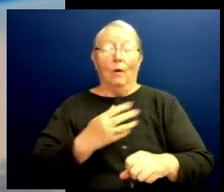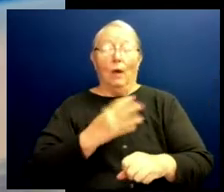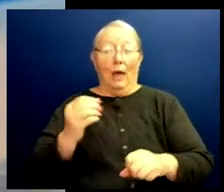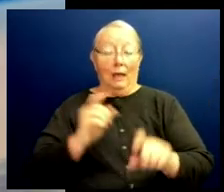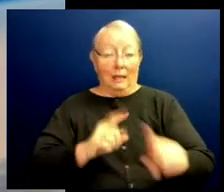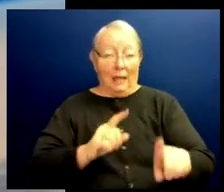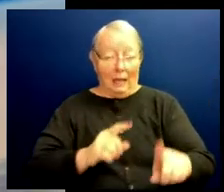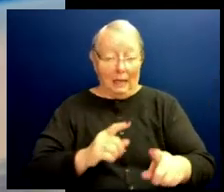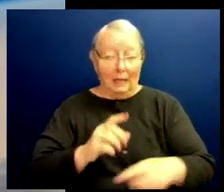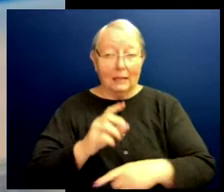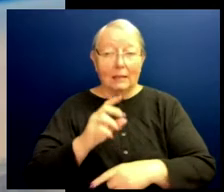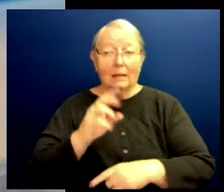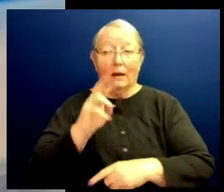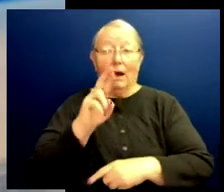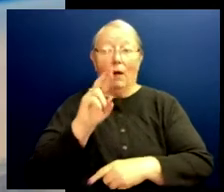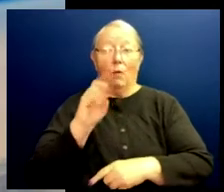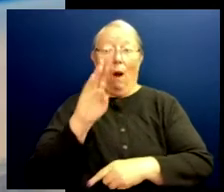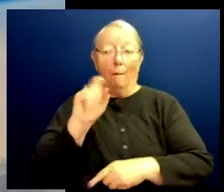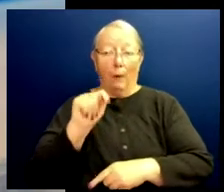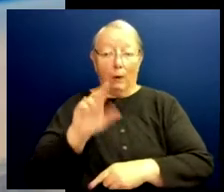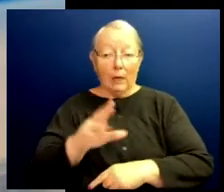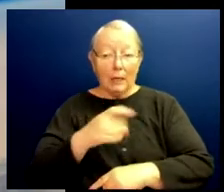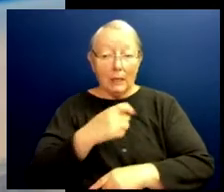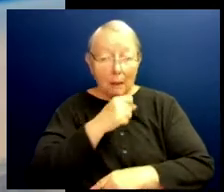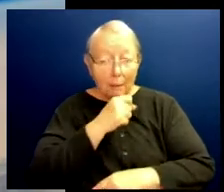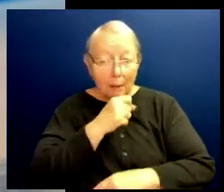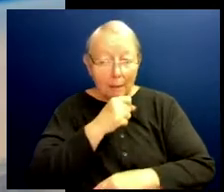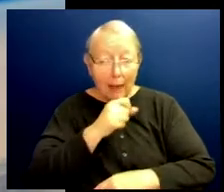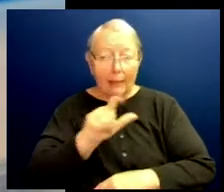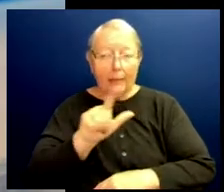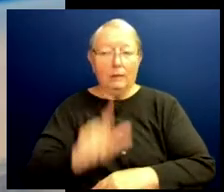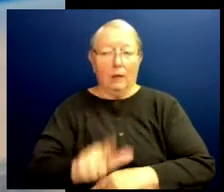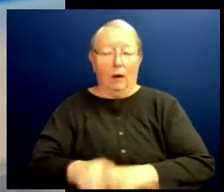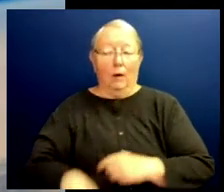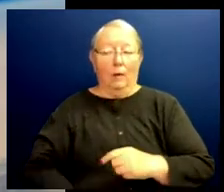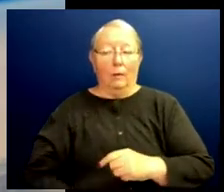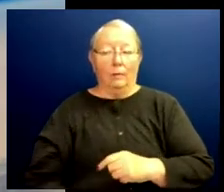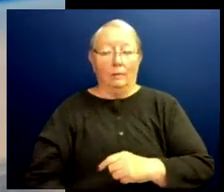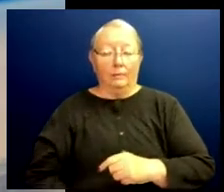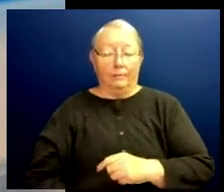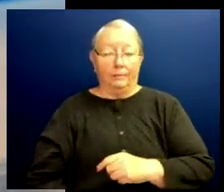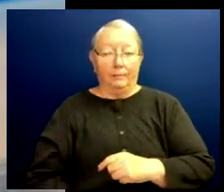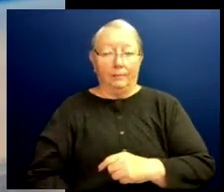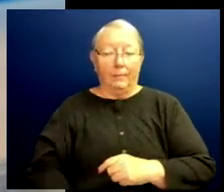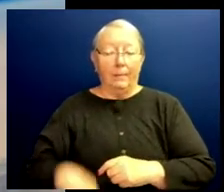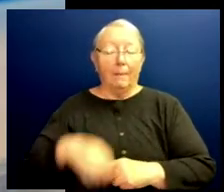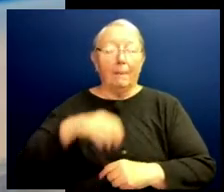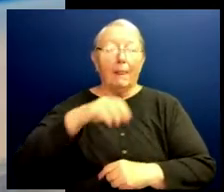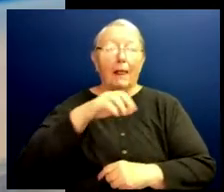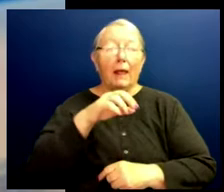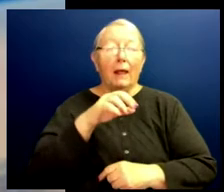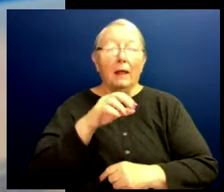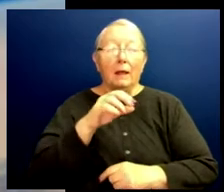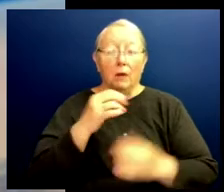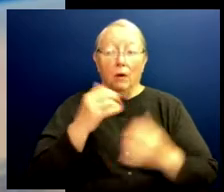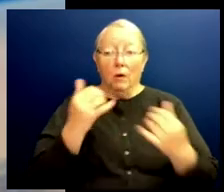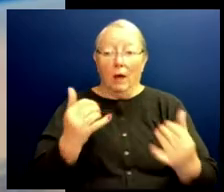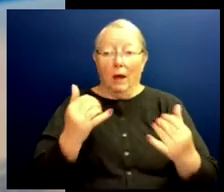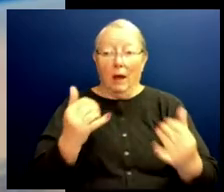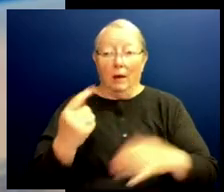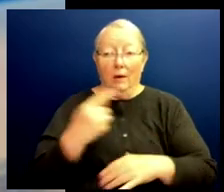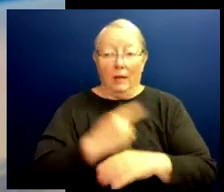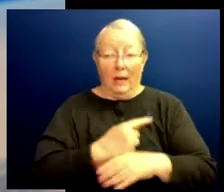structure, to the point nowadays we're on a clear night, you go out, you look up, and you see interesting